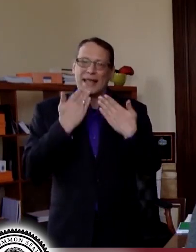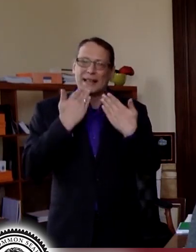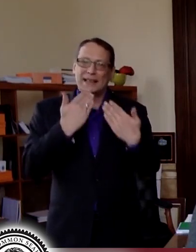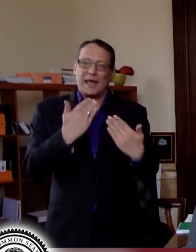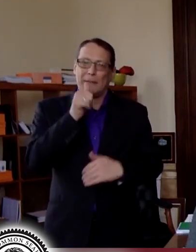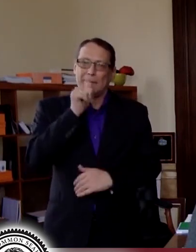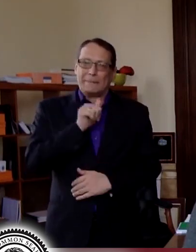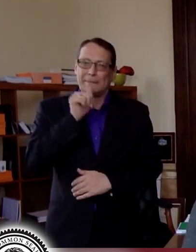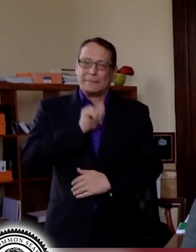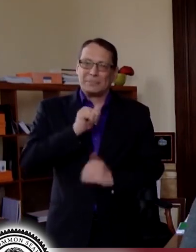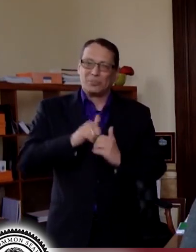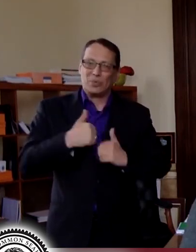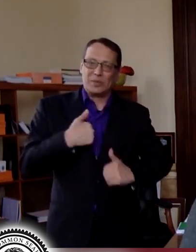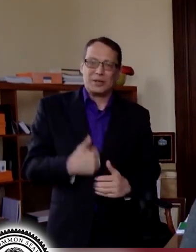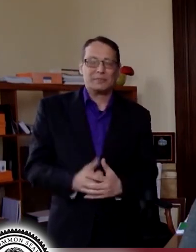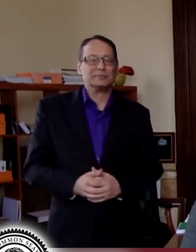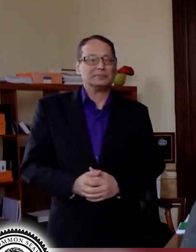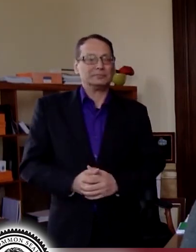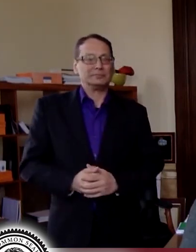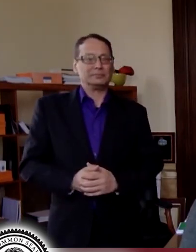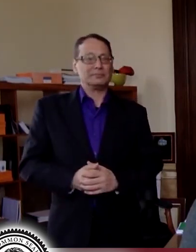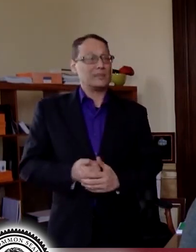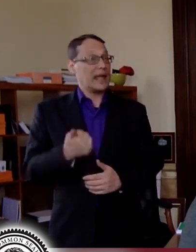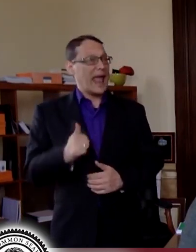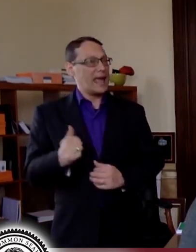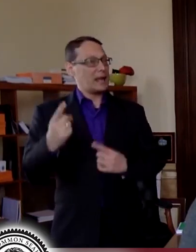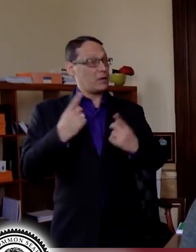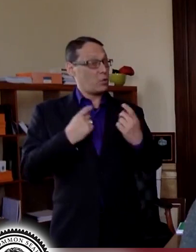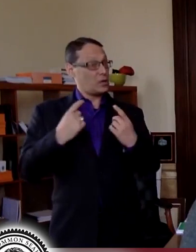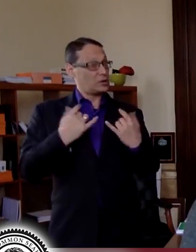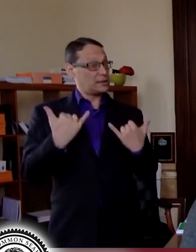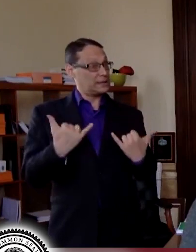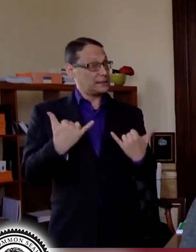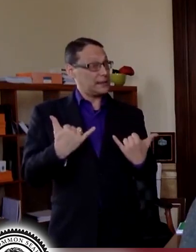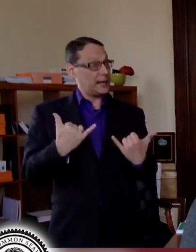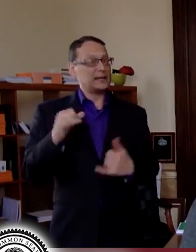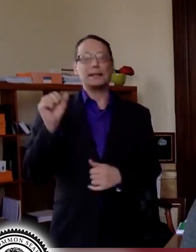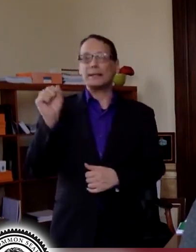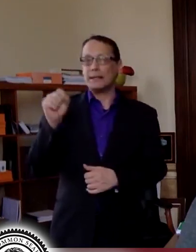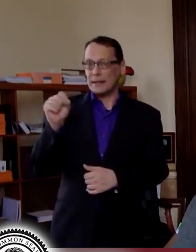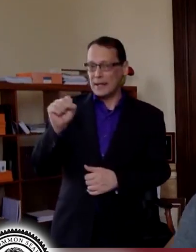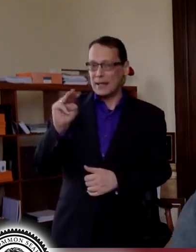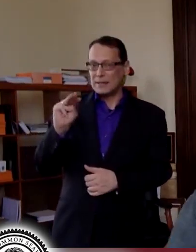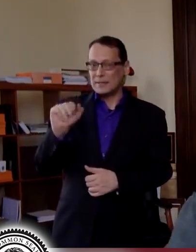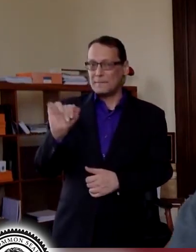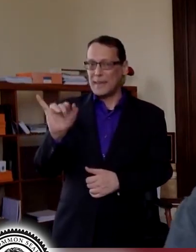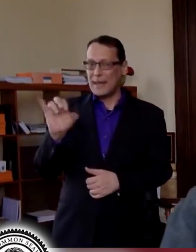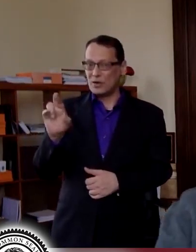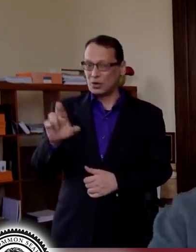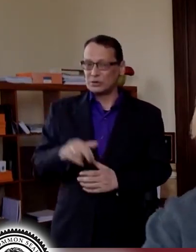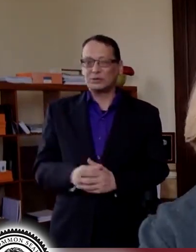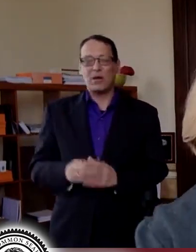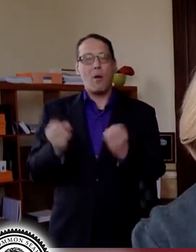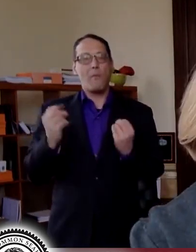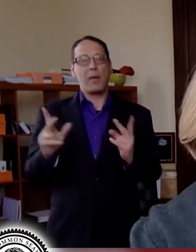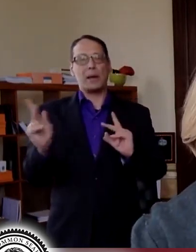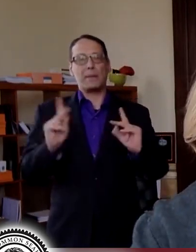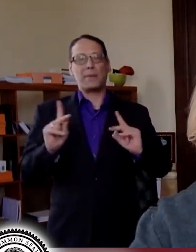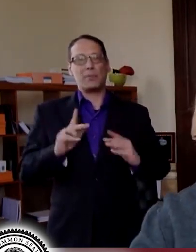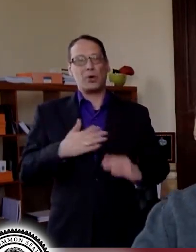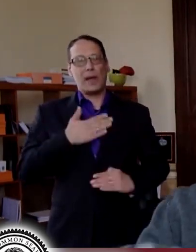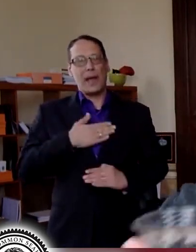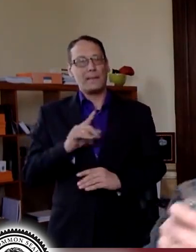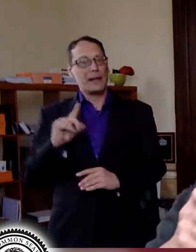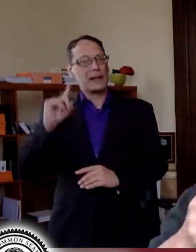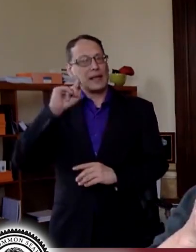with me on that. So are there any questions today? Yes, Mayor. So many people are happy to hear about the